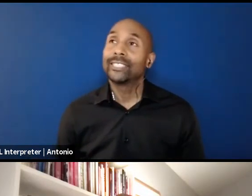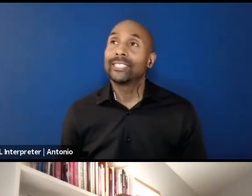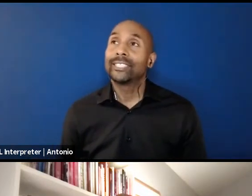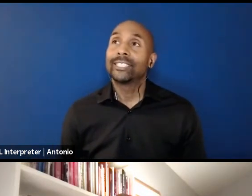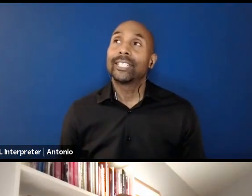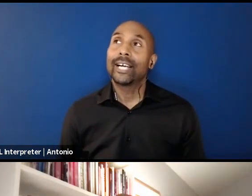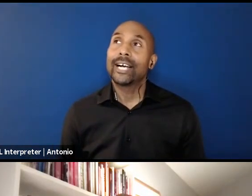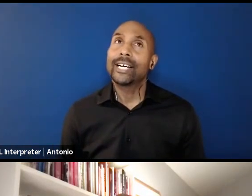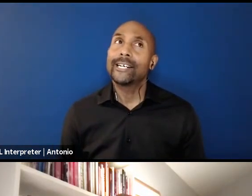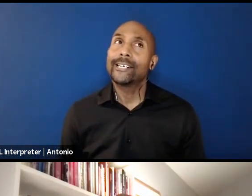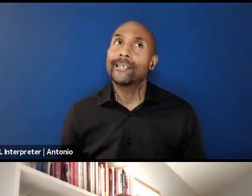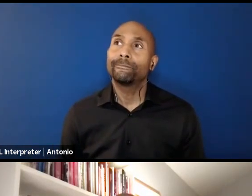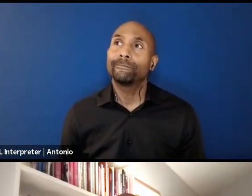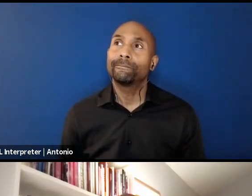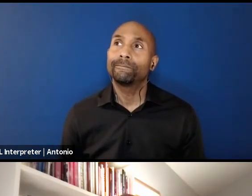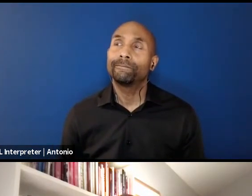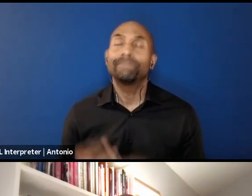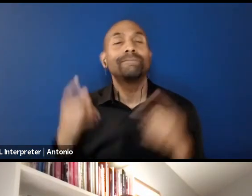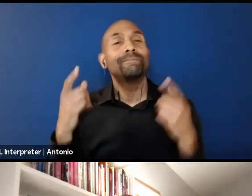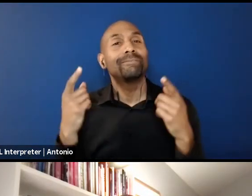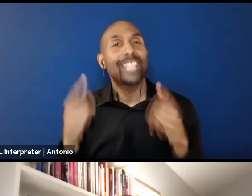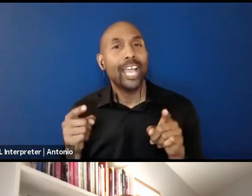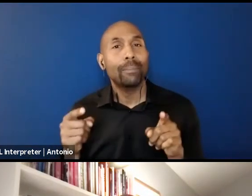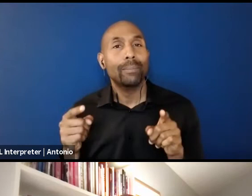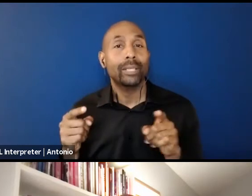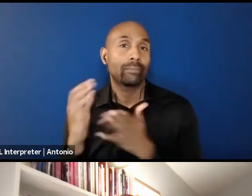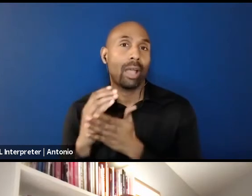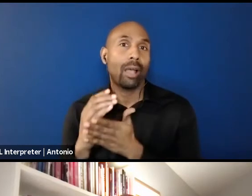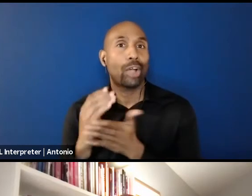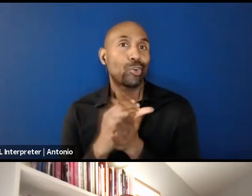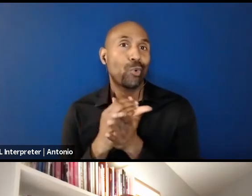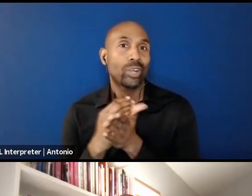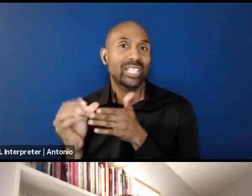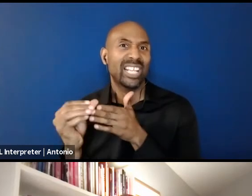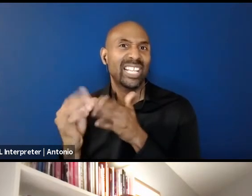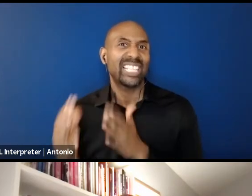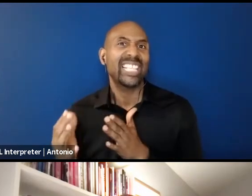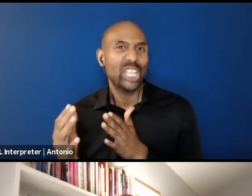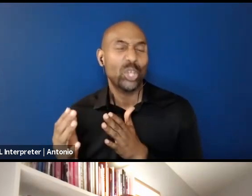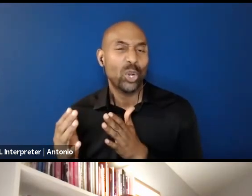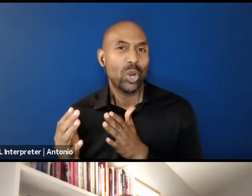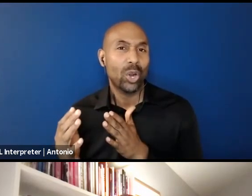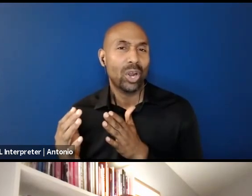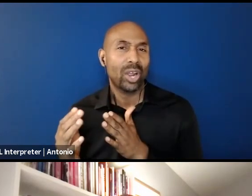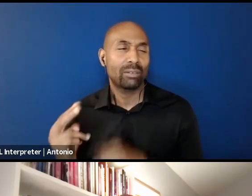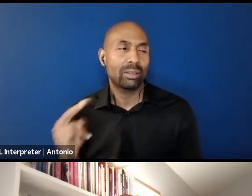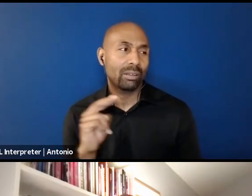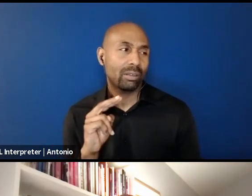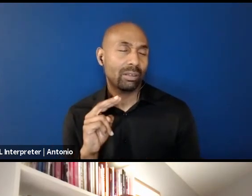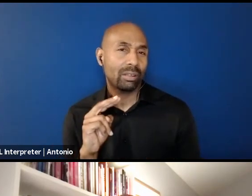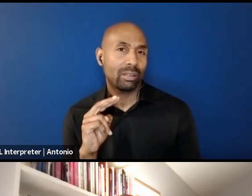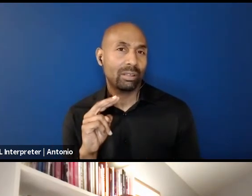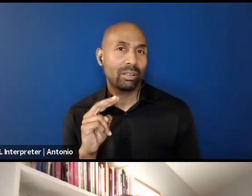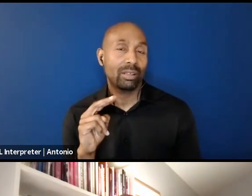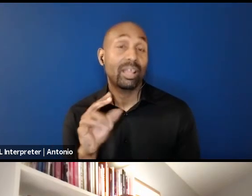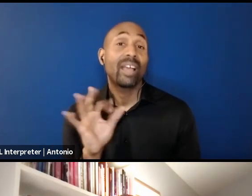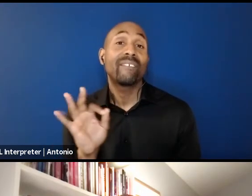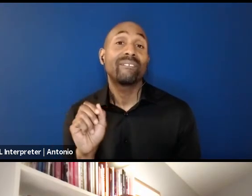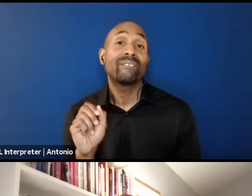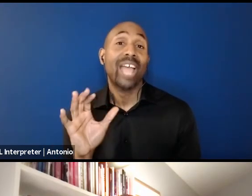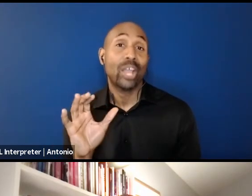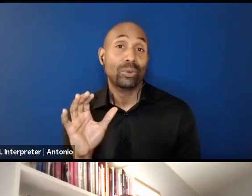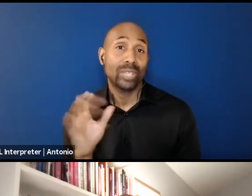And I was damned by a course leader in my mm-hmm. first year of teaching, a mm-hmm. faculty member, for encouraging my